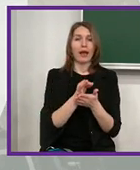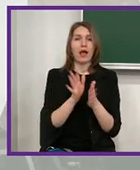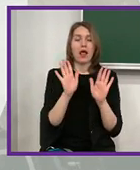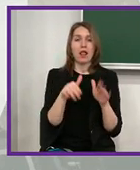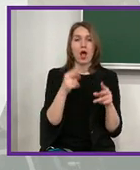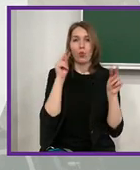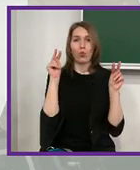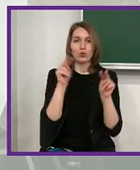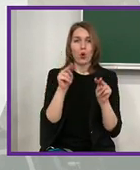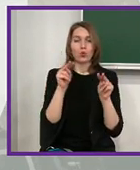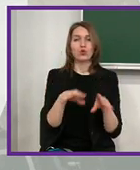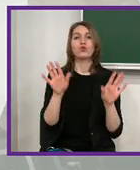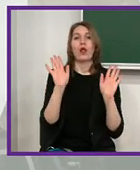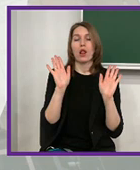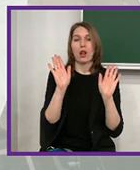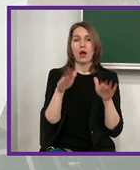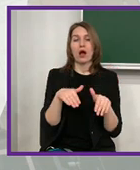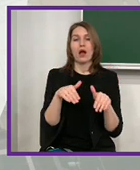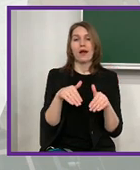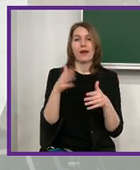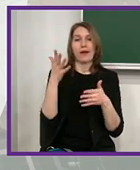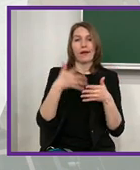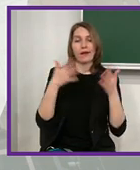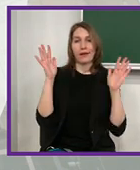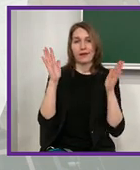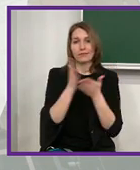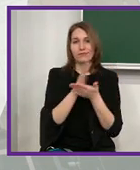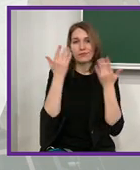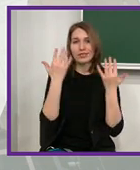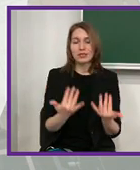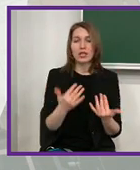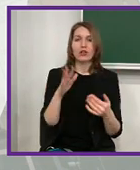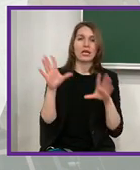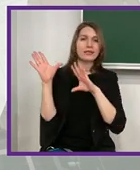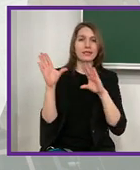on the severity of addressing it, taking it seriously within the company and addressing it